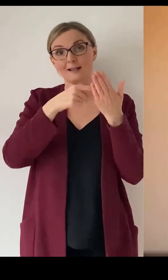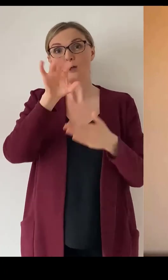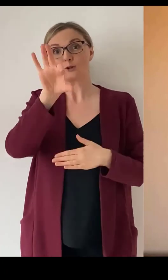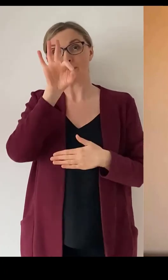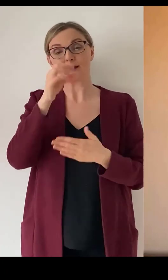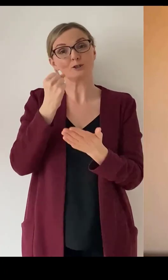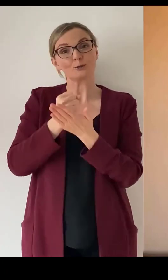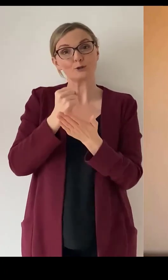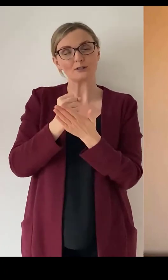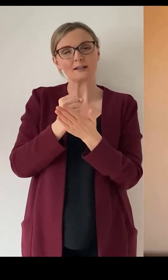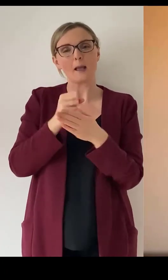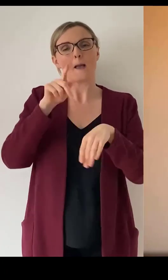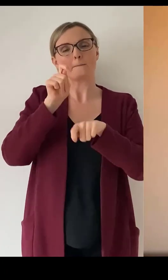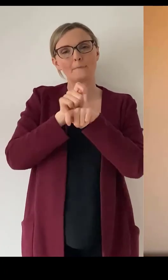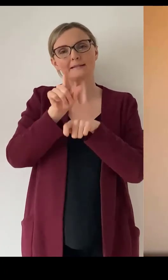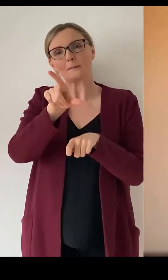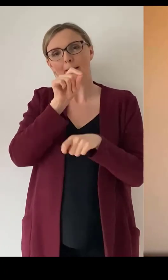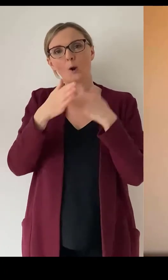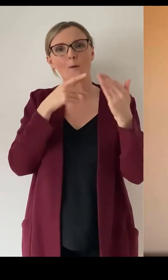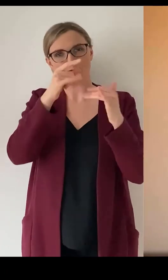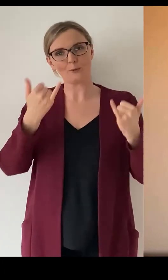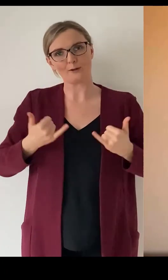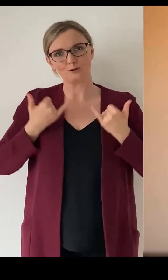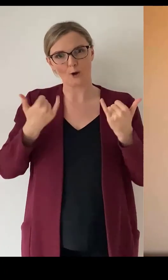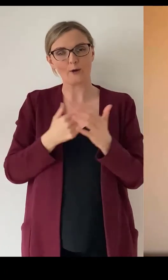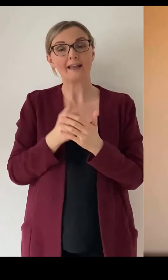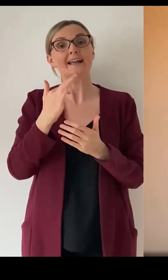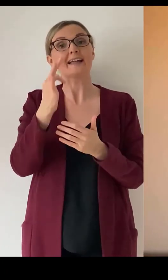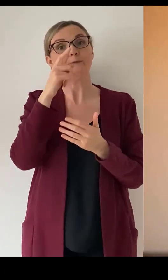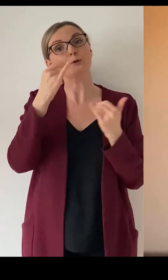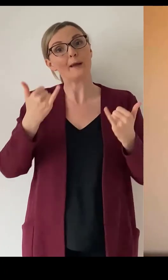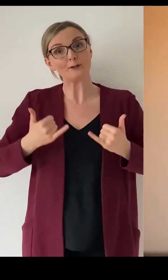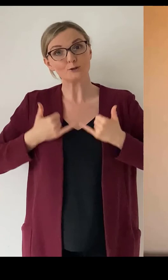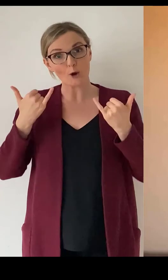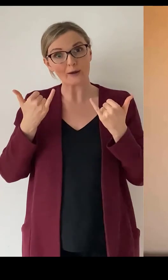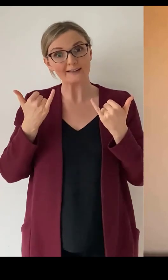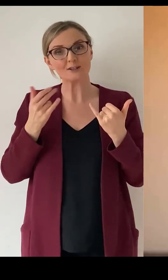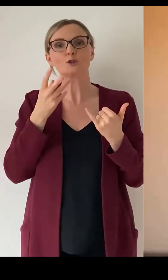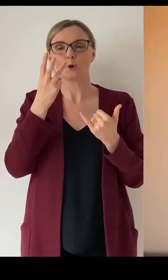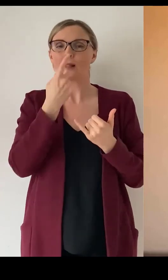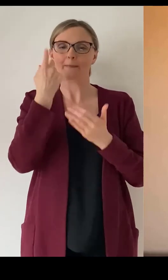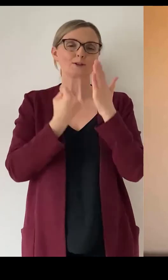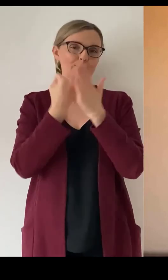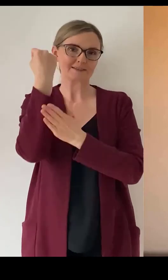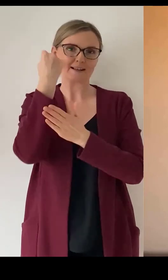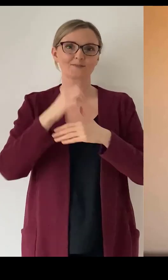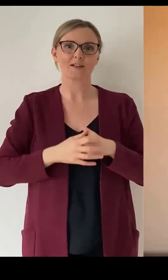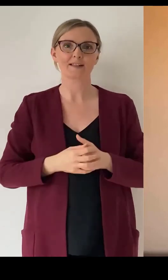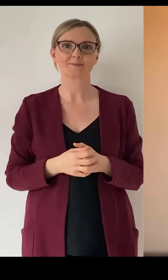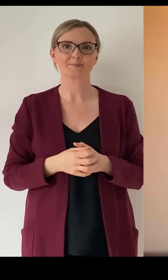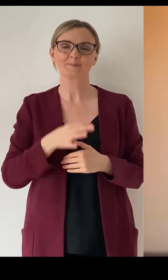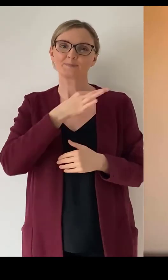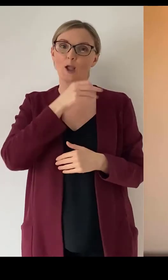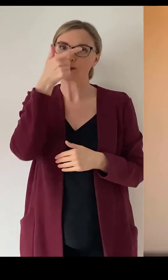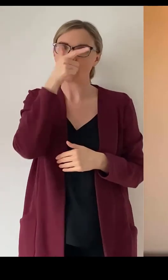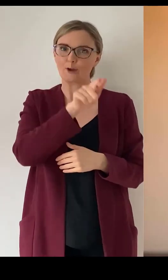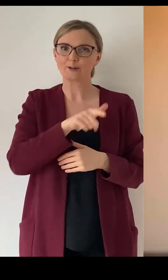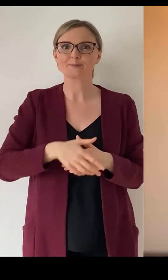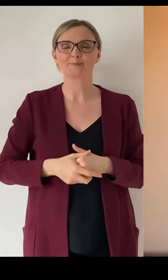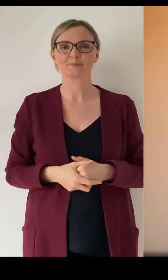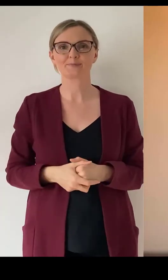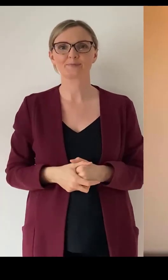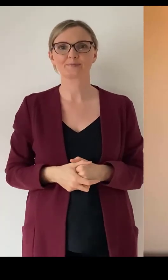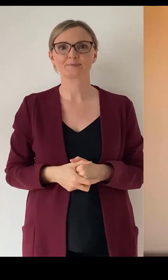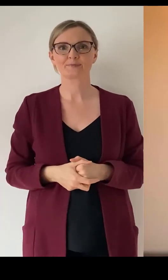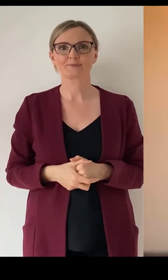pick the thing that you enjoy. If you enjoy it, you'll be successful in it. Good luck to you all.